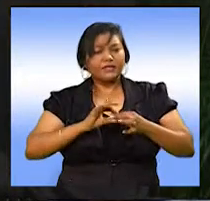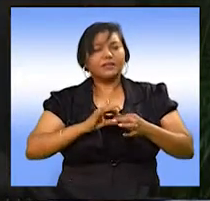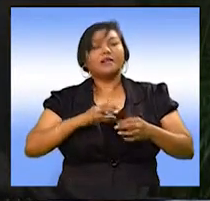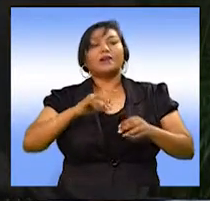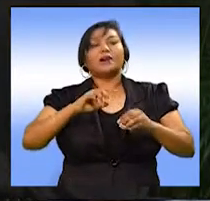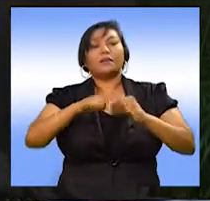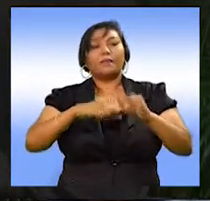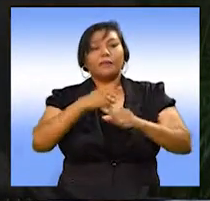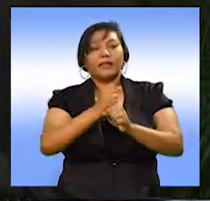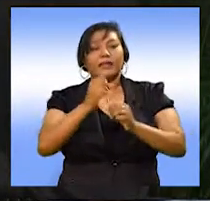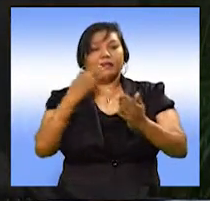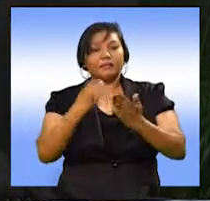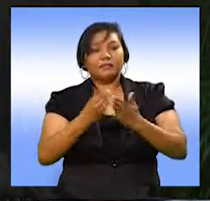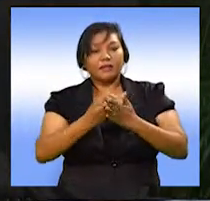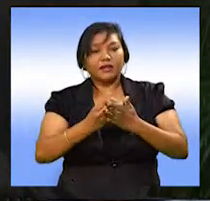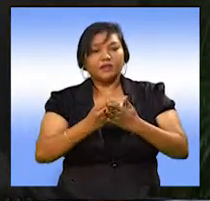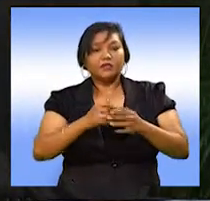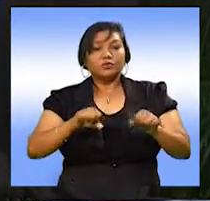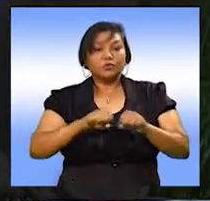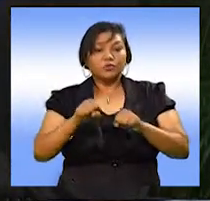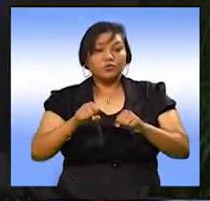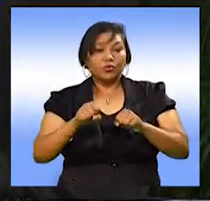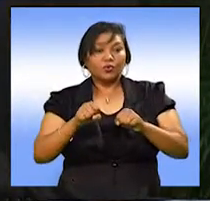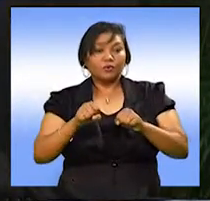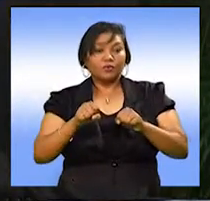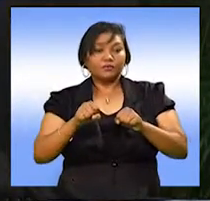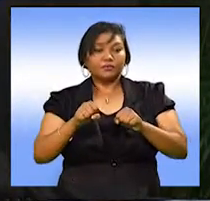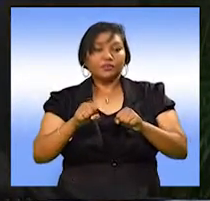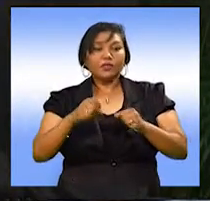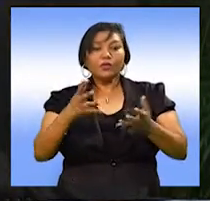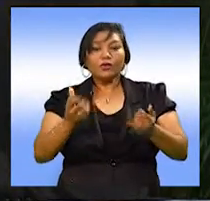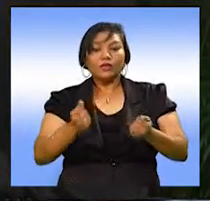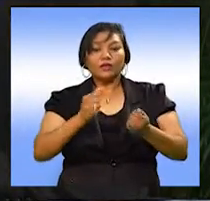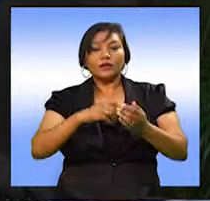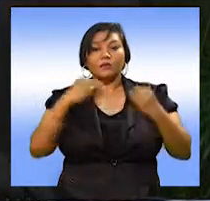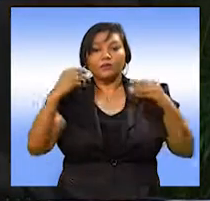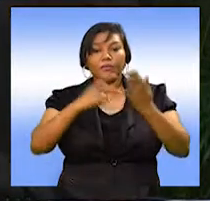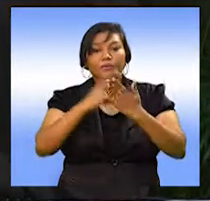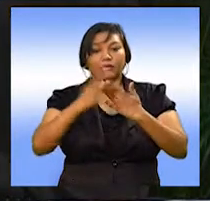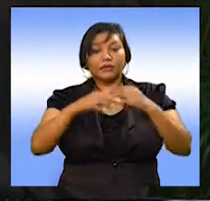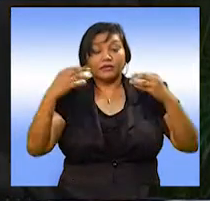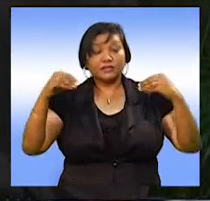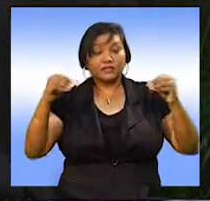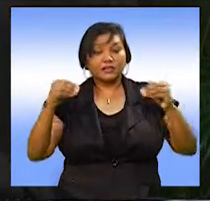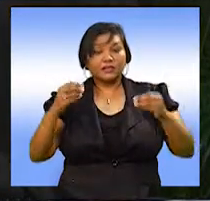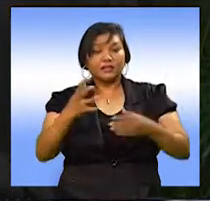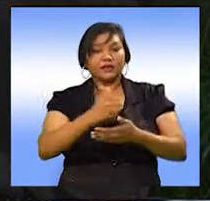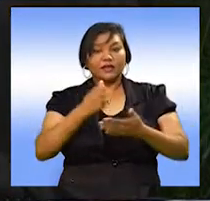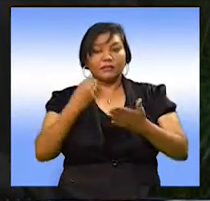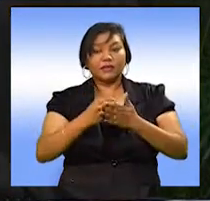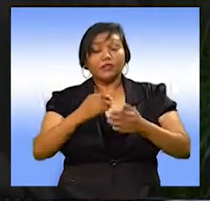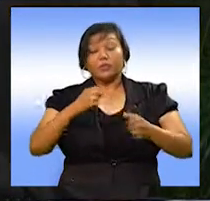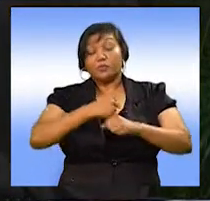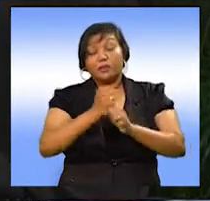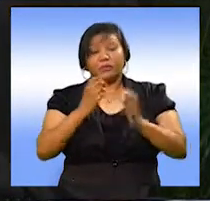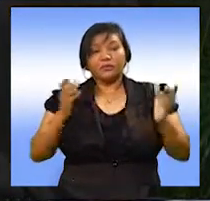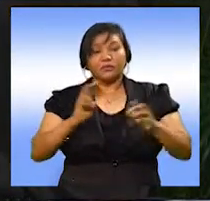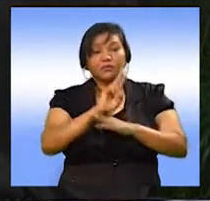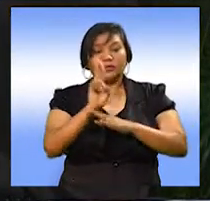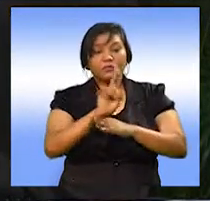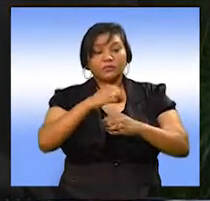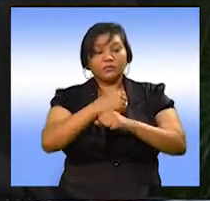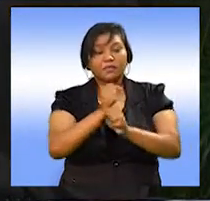you have a shelf life for it, your life plus 50 years. So you might very well want to license it